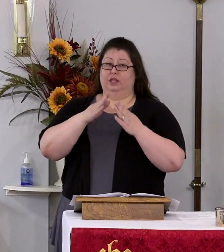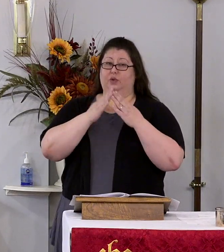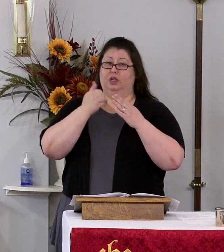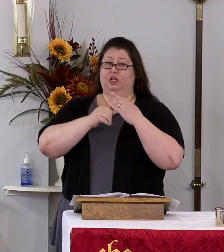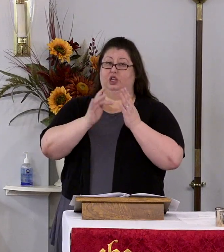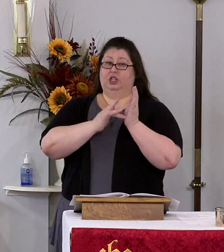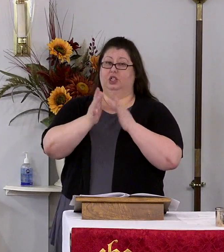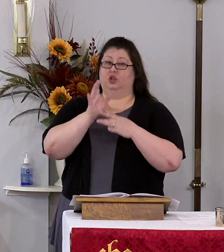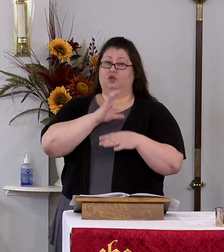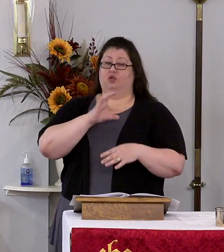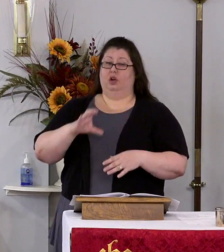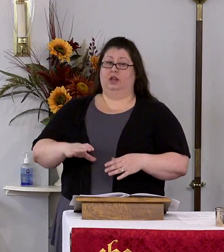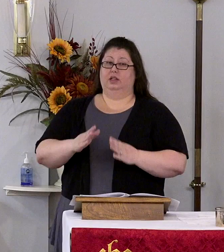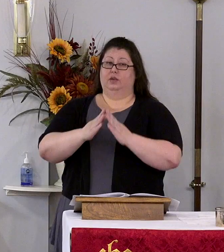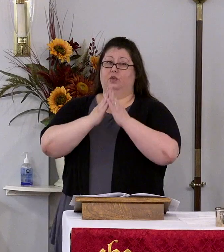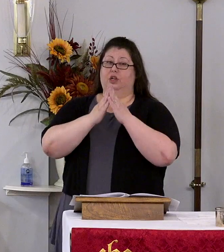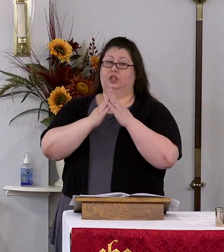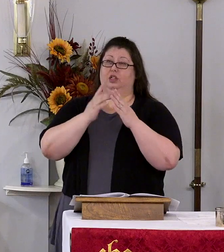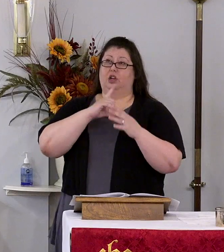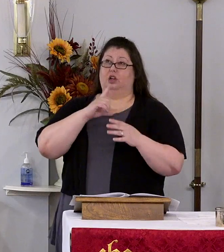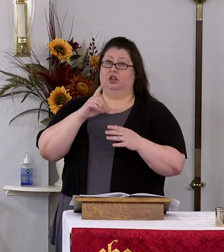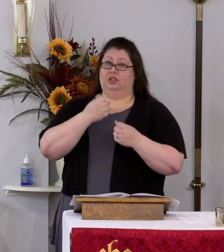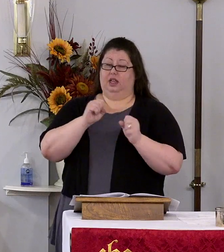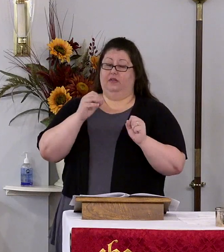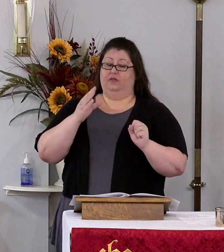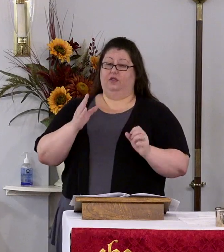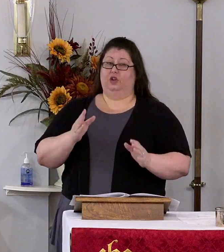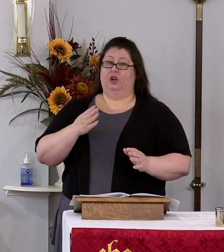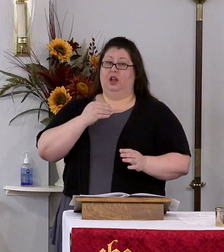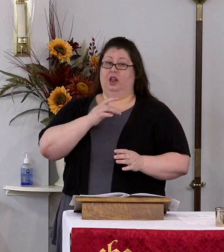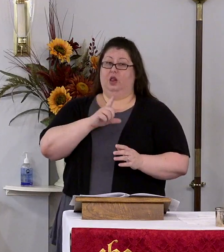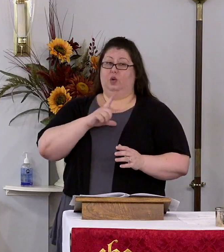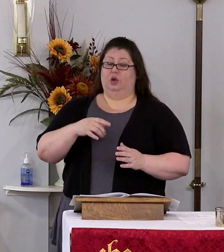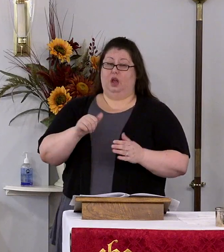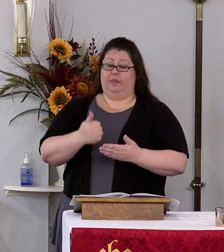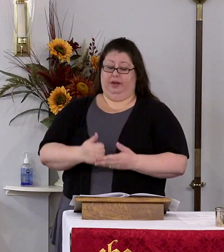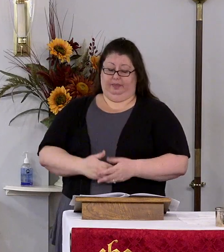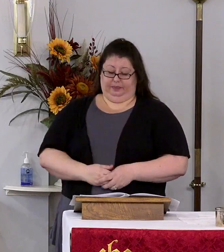name of Jesus Christ, our Savior and Lord. Amen. Amen.